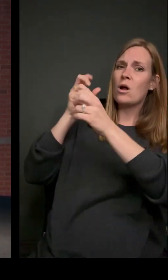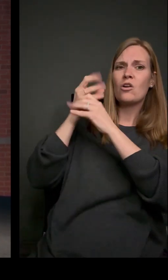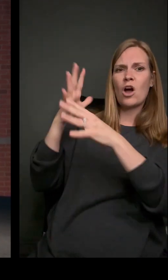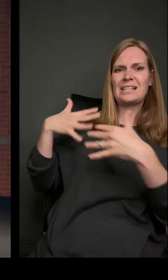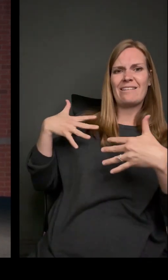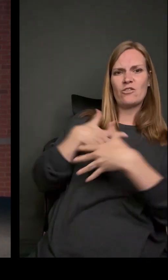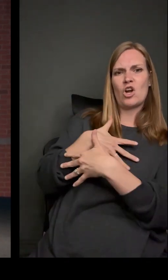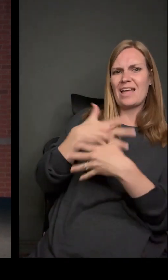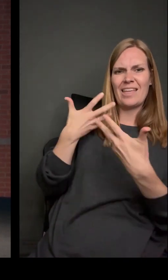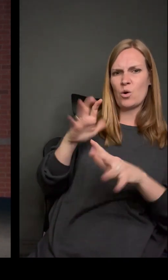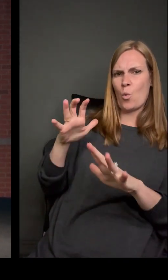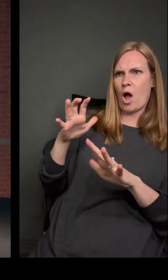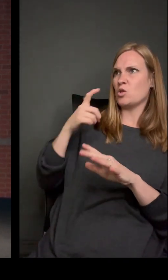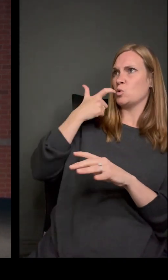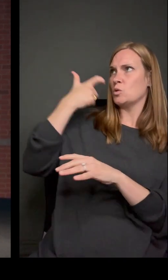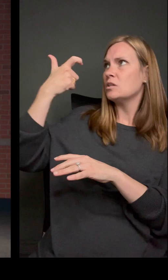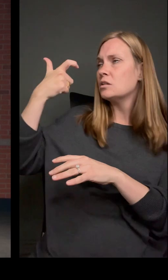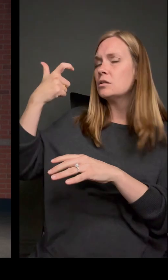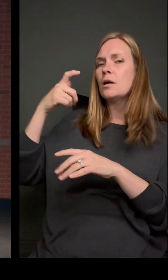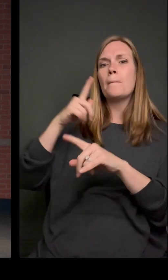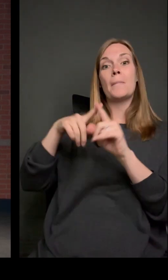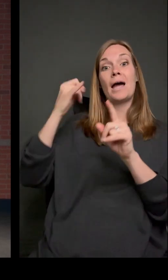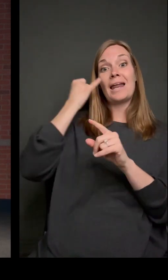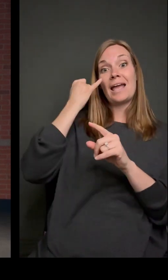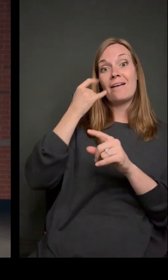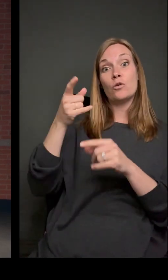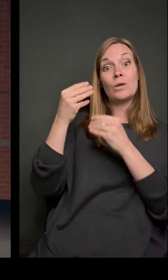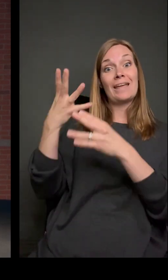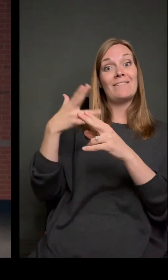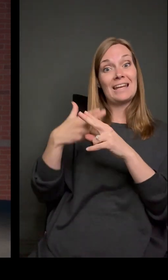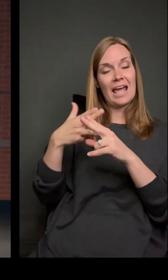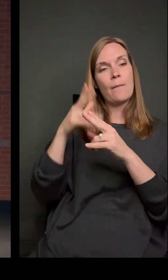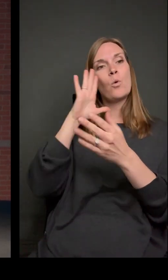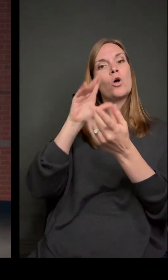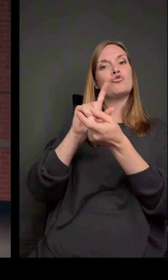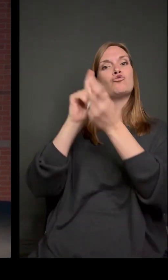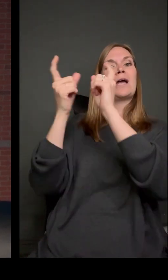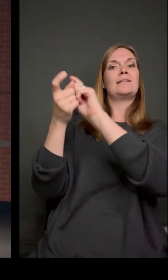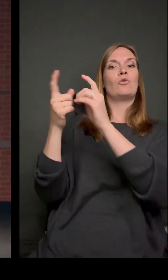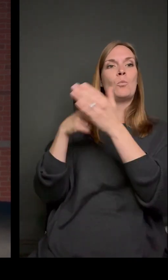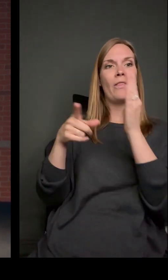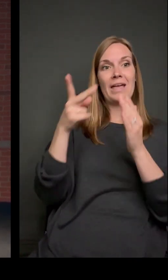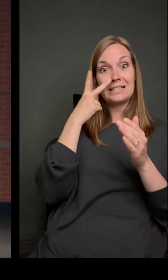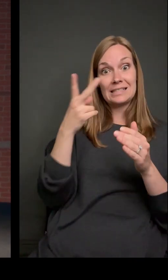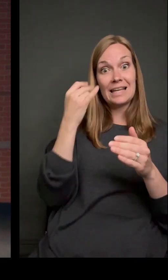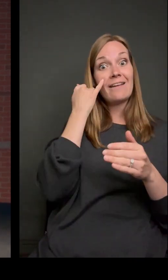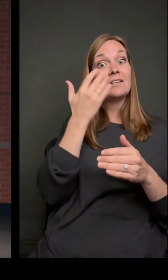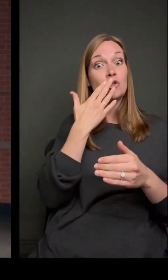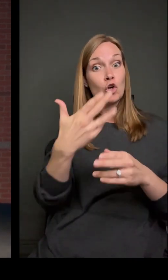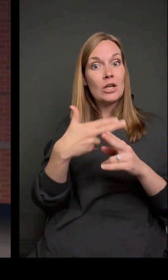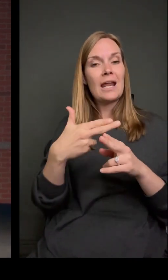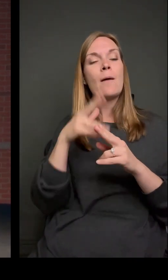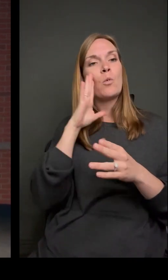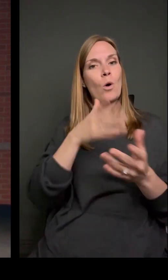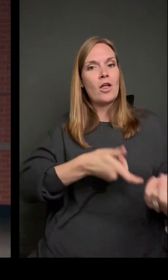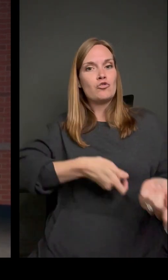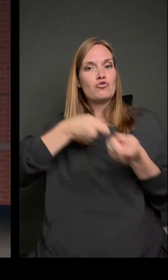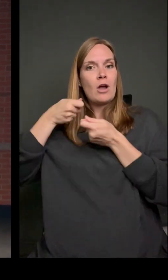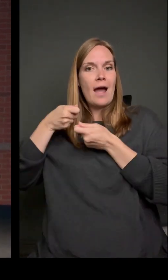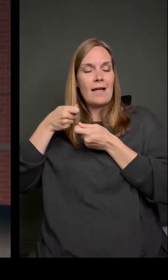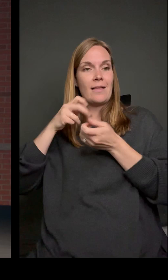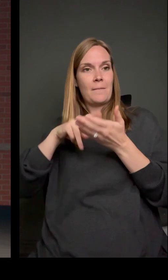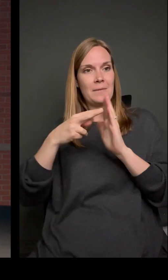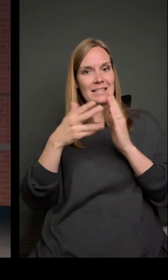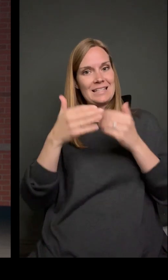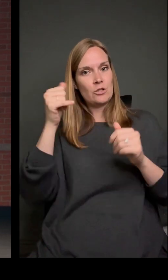away. They don't want to get caught. If you give it a name, it will transform what they see. If you give it a really good name, it will attract the fish to the surface, making them easy for you